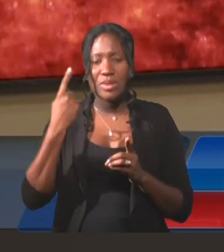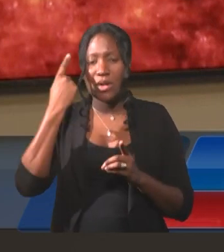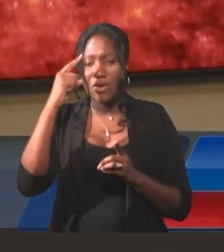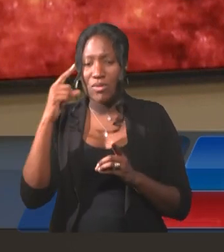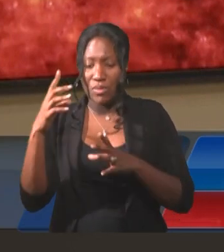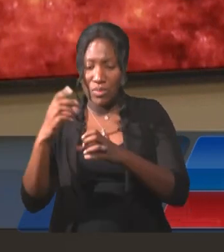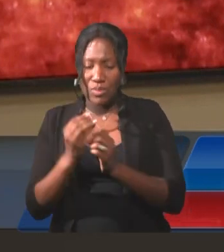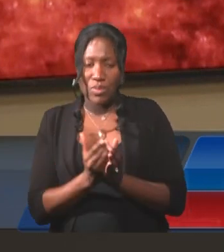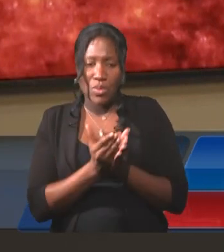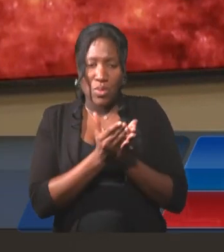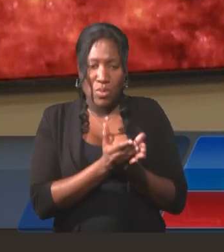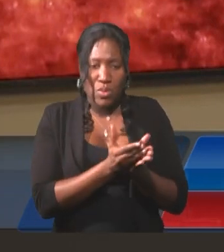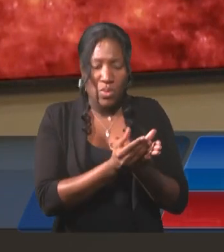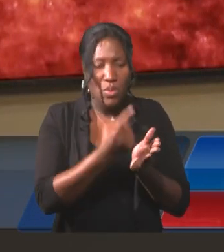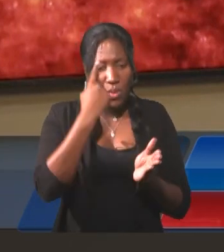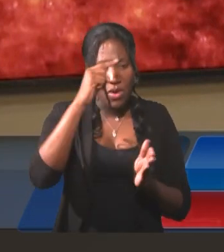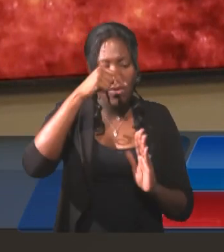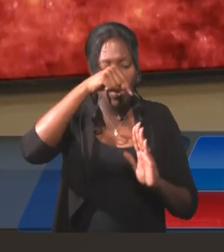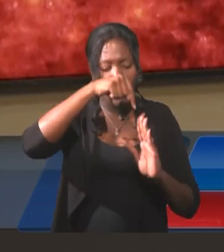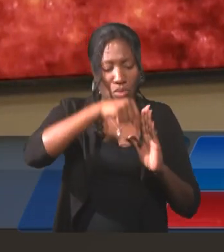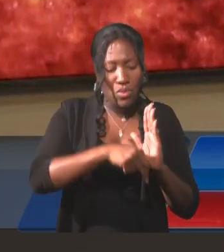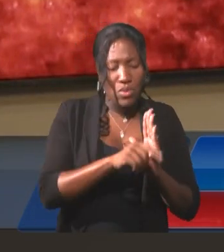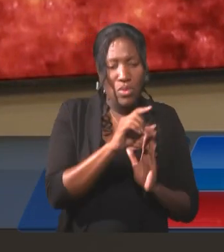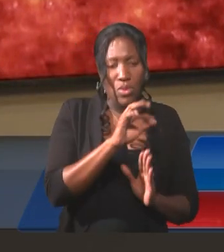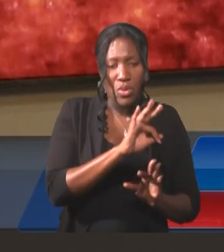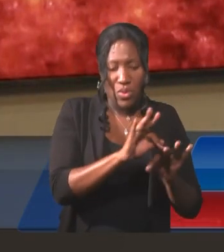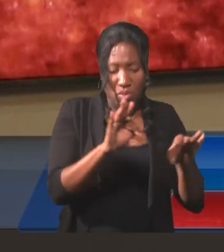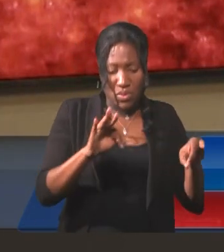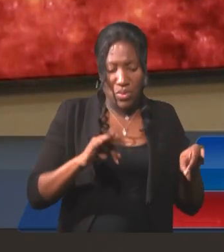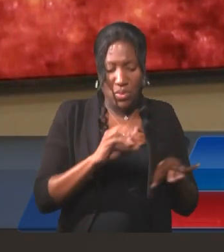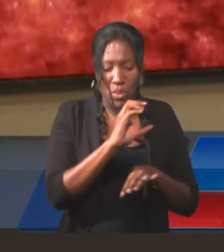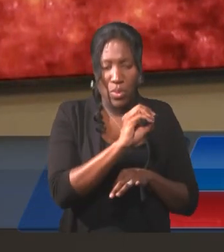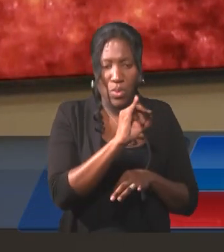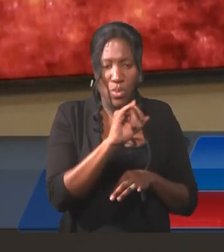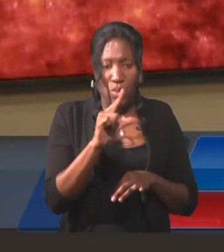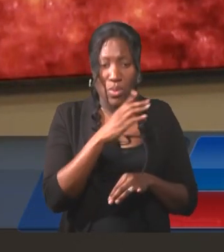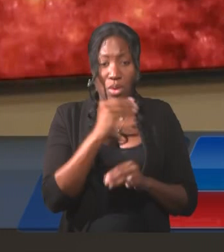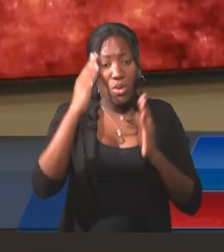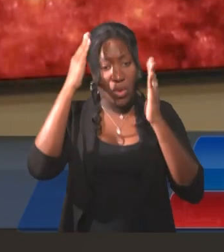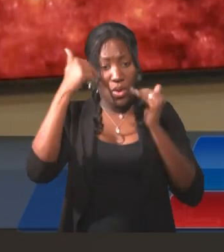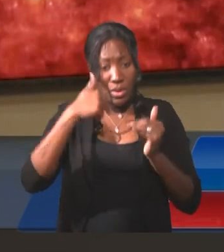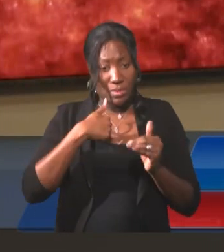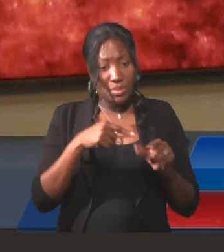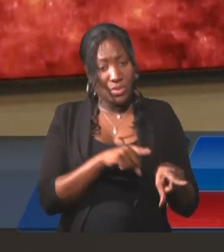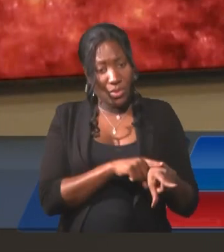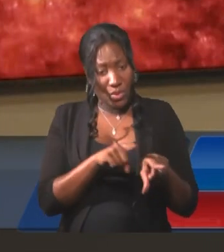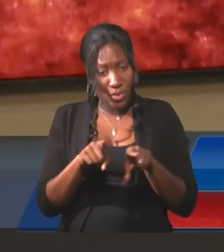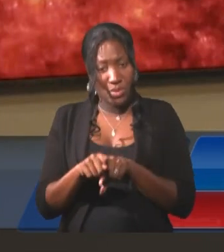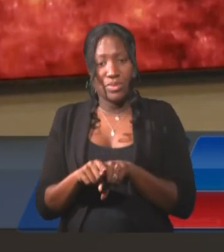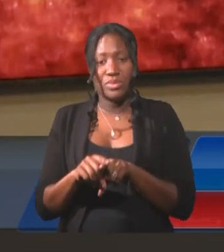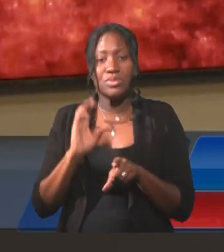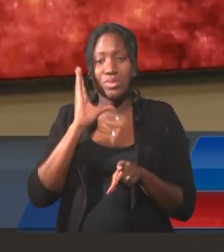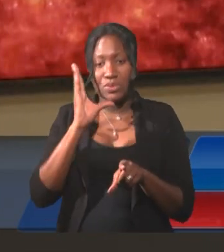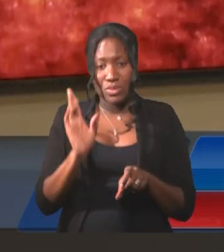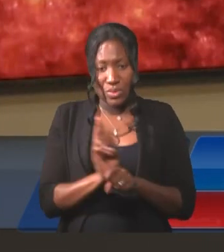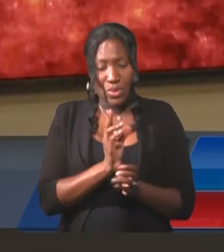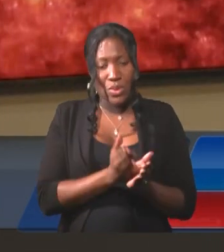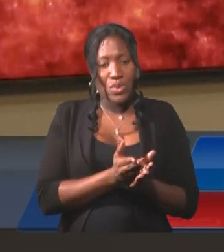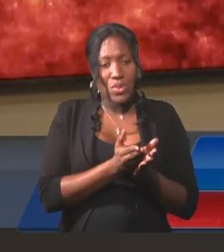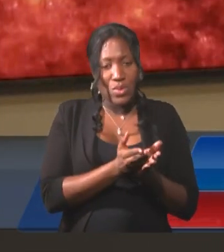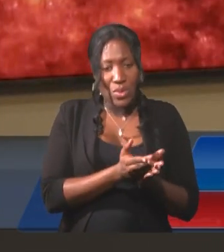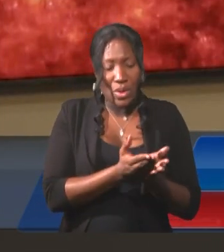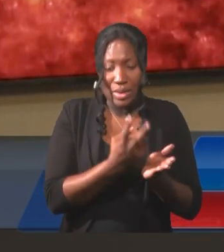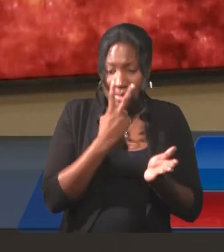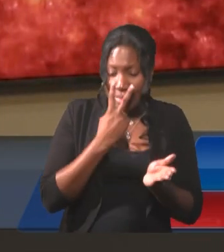go over the Dragon Field and making arrangements, and I'm hoping that I myself would be able to go out on that vessel over the famous